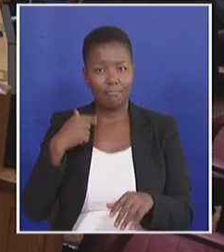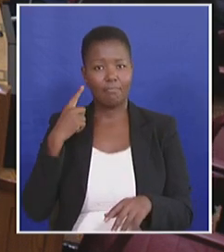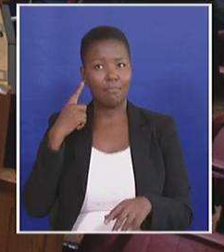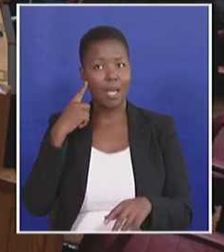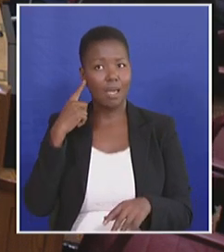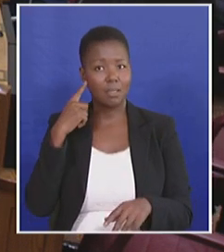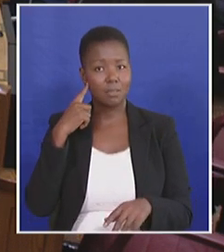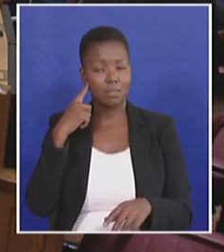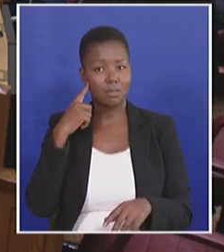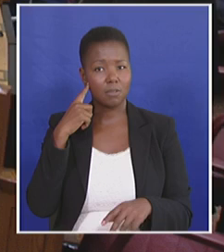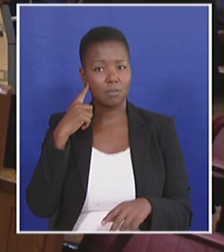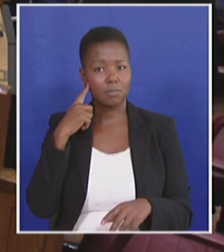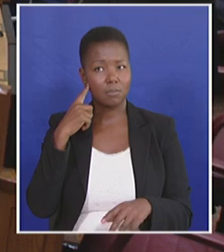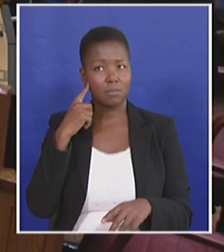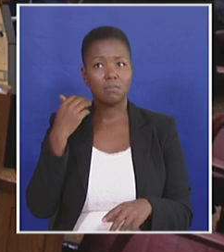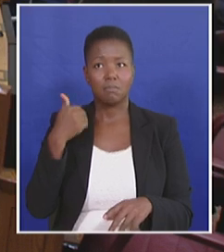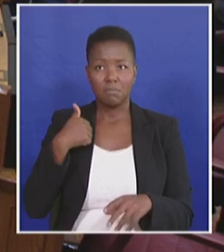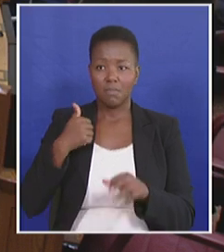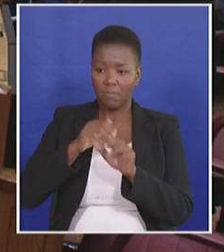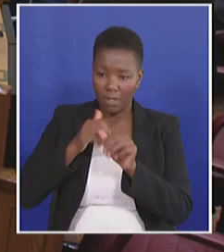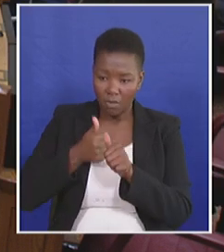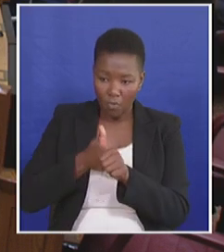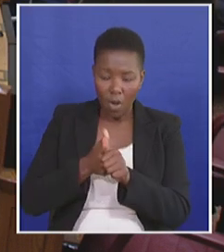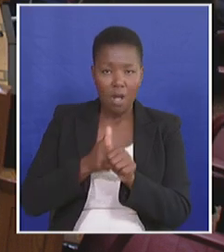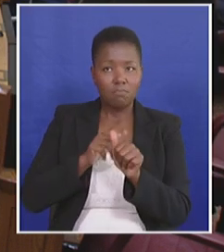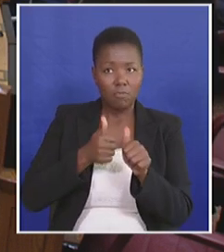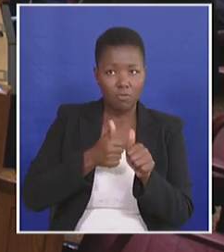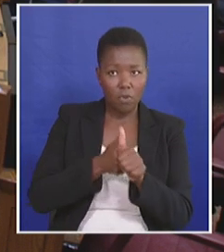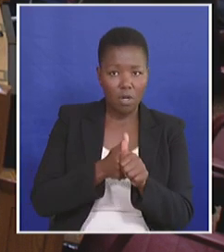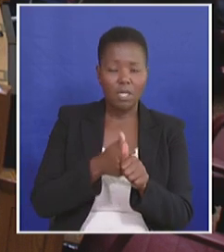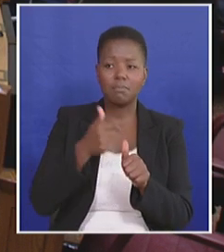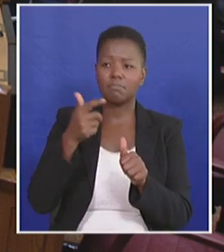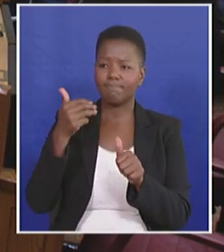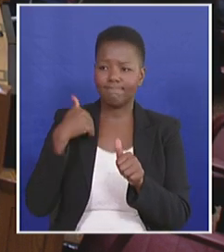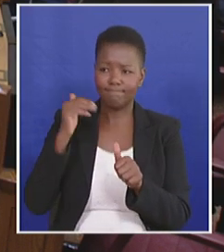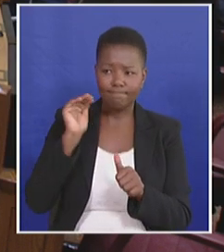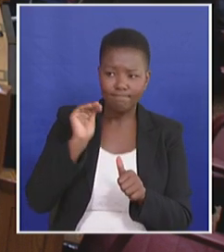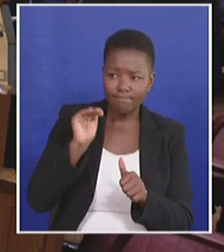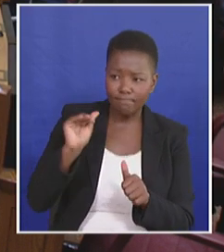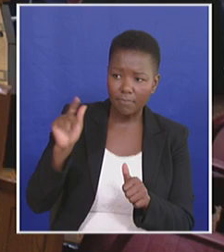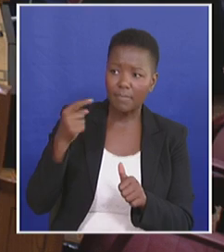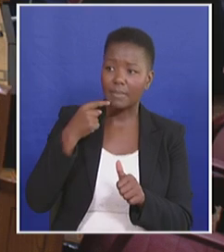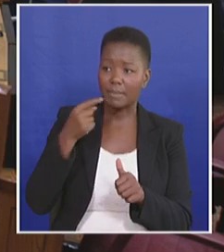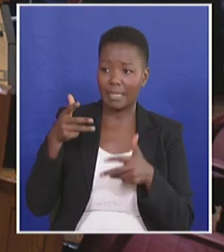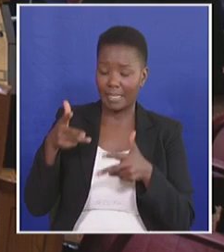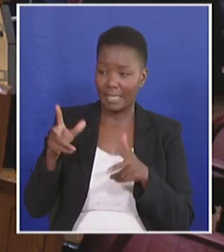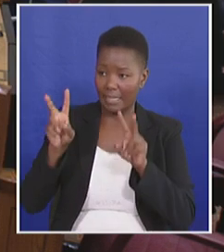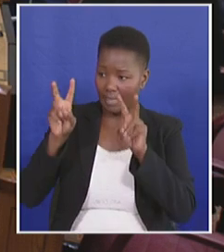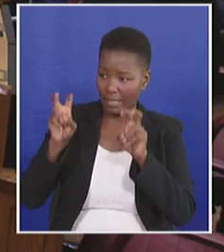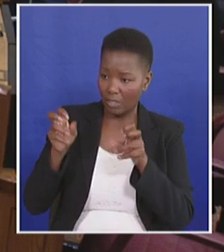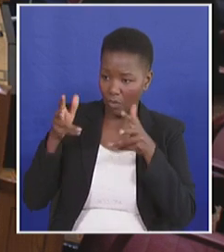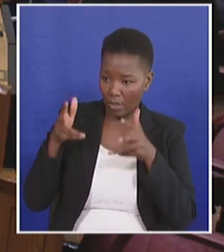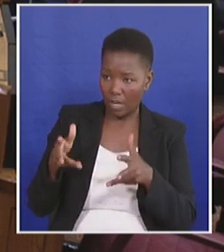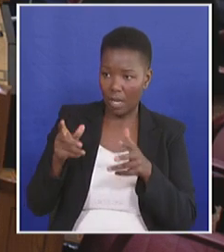and when I followed it up, I was then being told that that matter is being corrected, that it can't be a